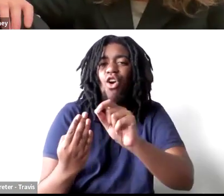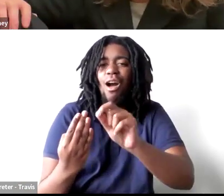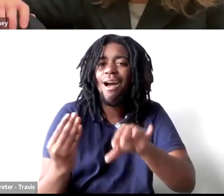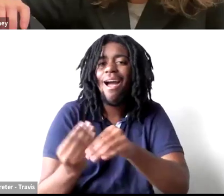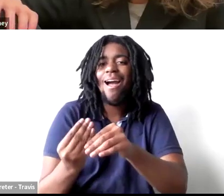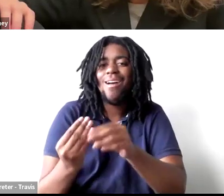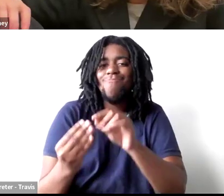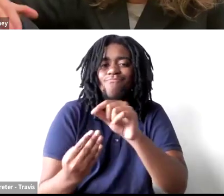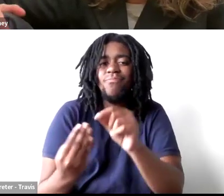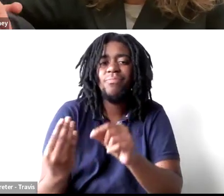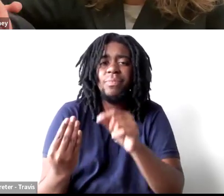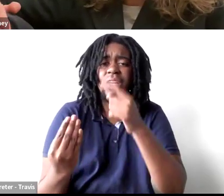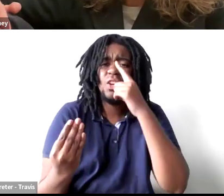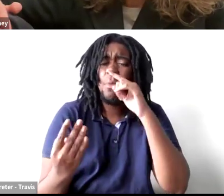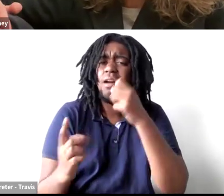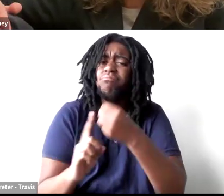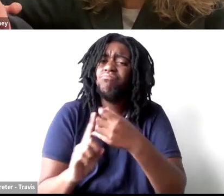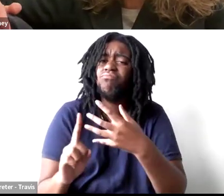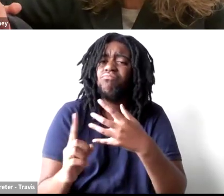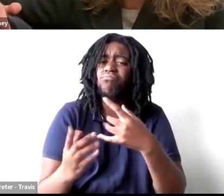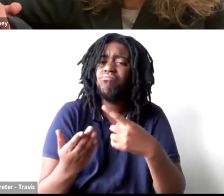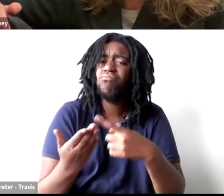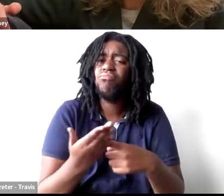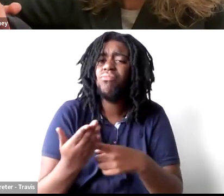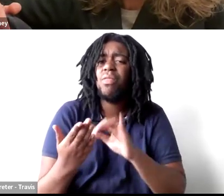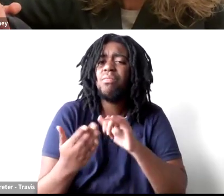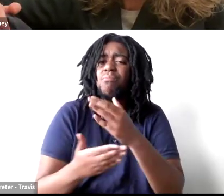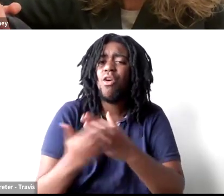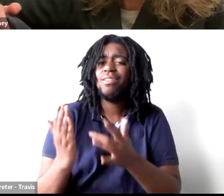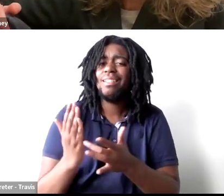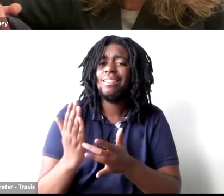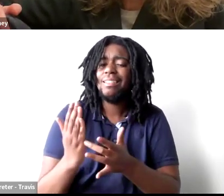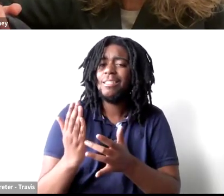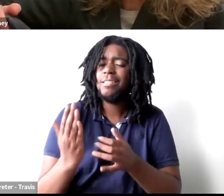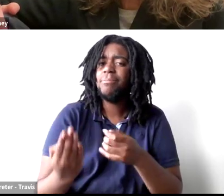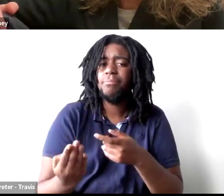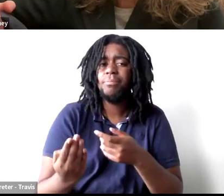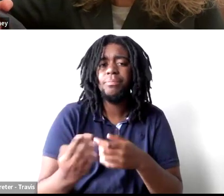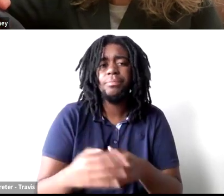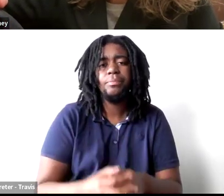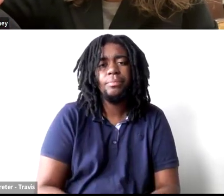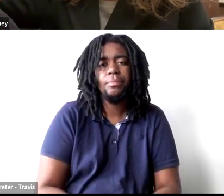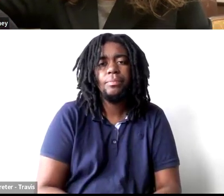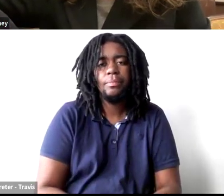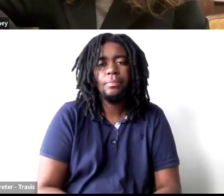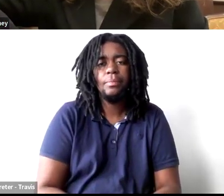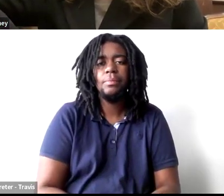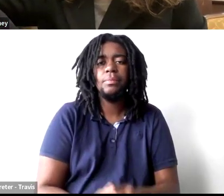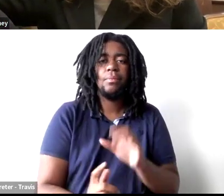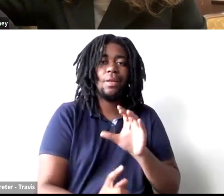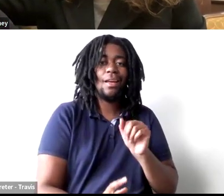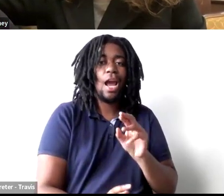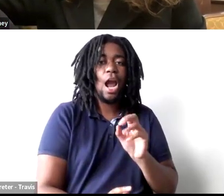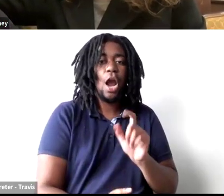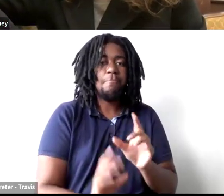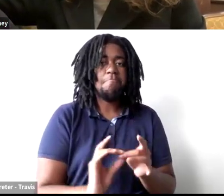little bit, both of you, about that part of the technique? And it's not usual. It's not, you don't